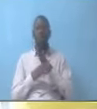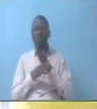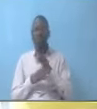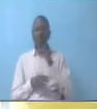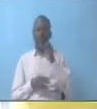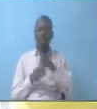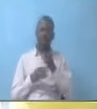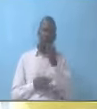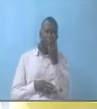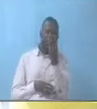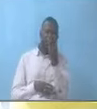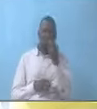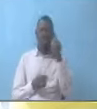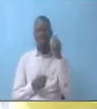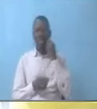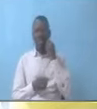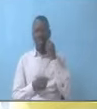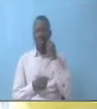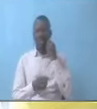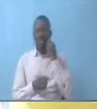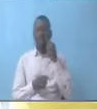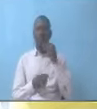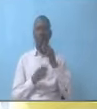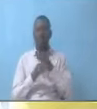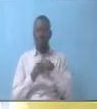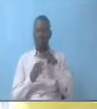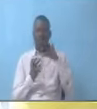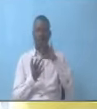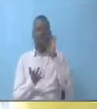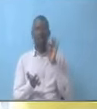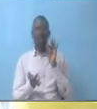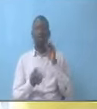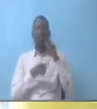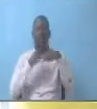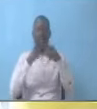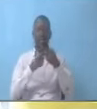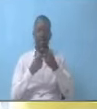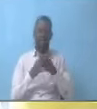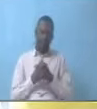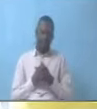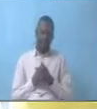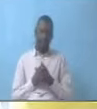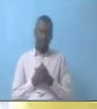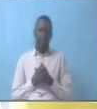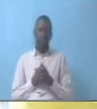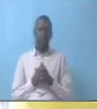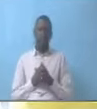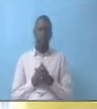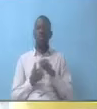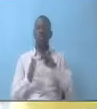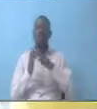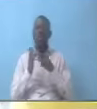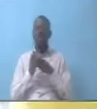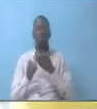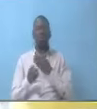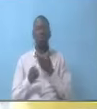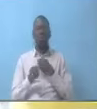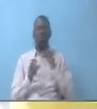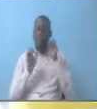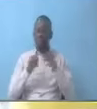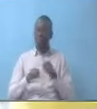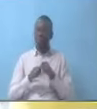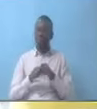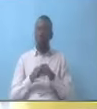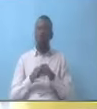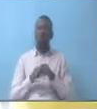wala ay besu ñak rek ñu new jamono biñ ma tanné. As such, I could not have played any meaningful role ci ko